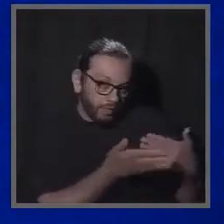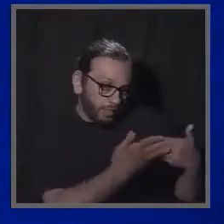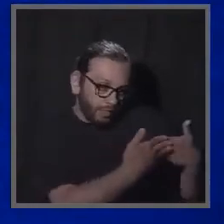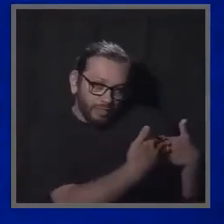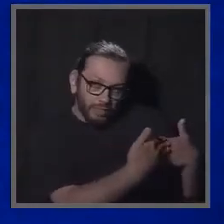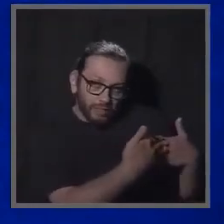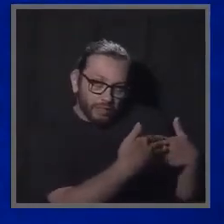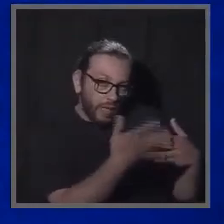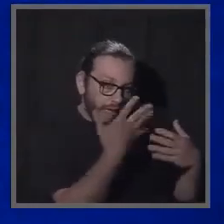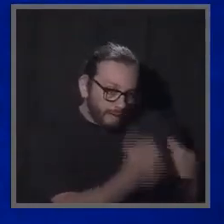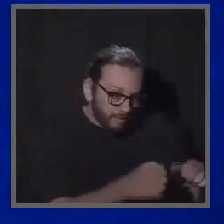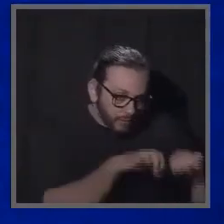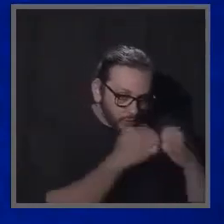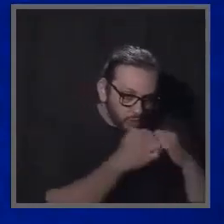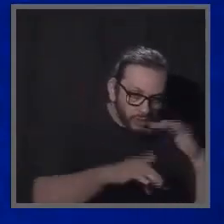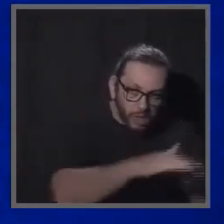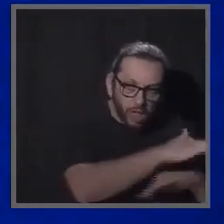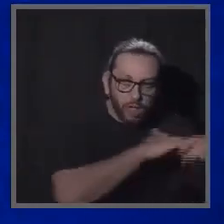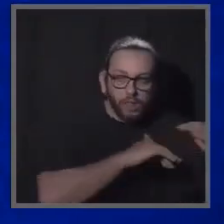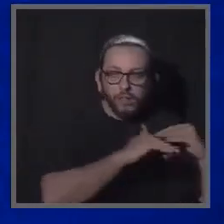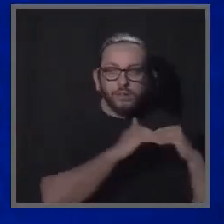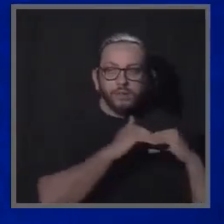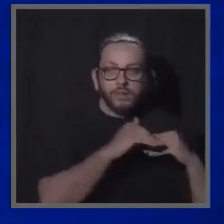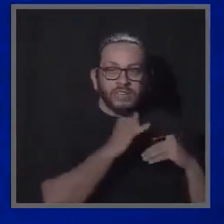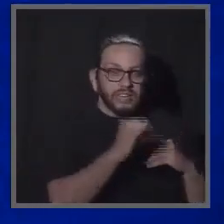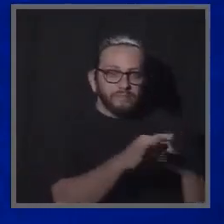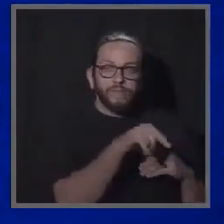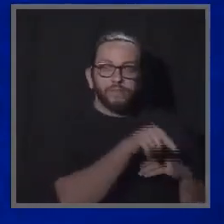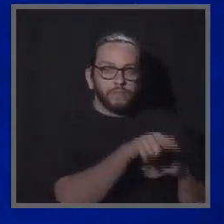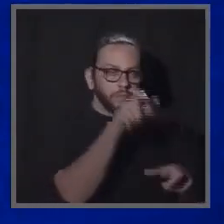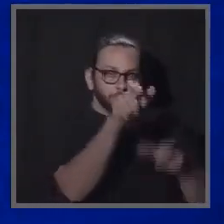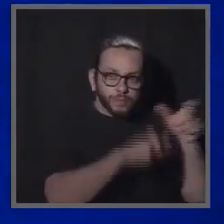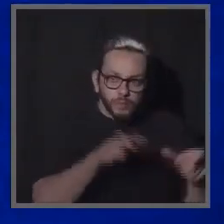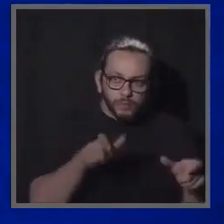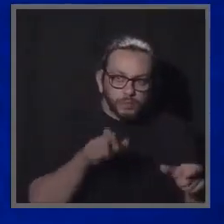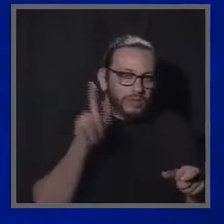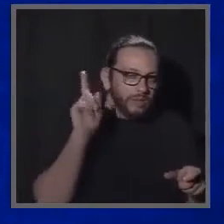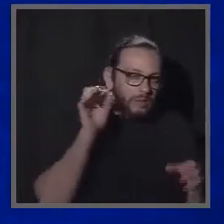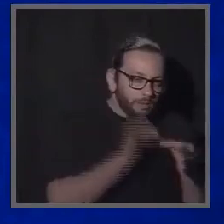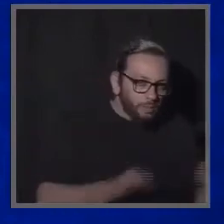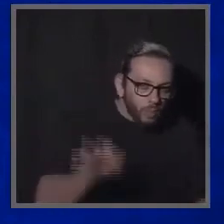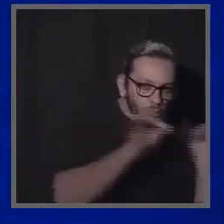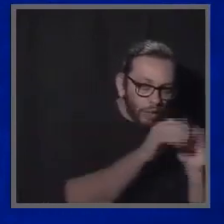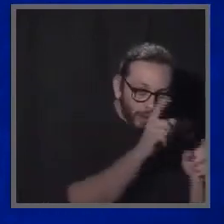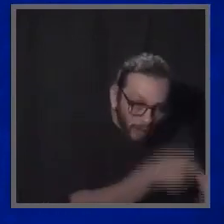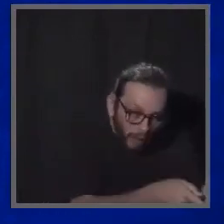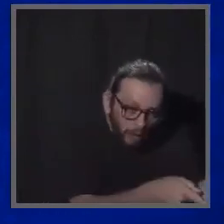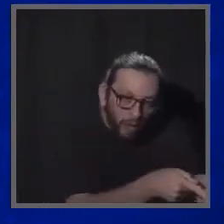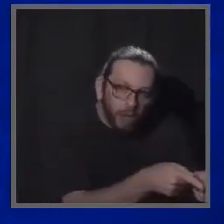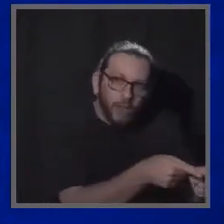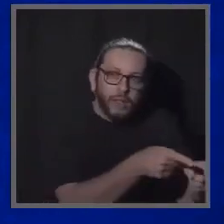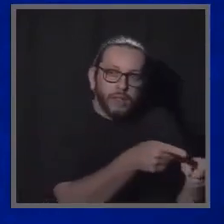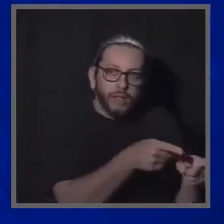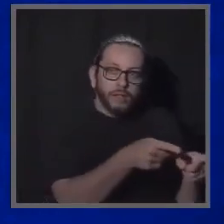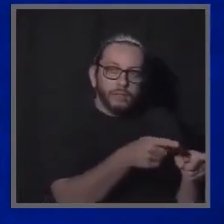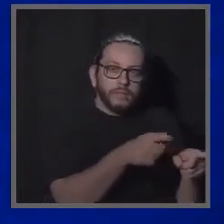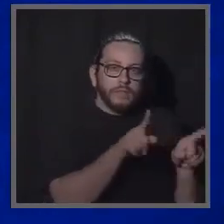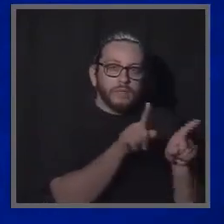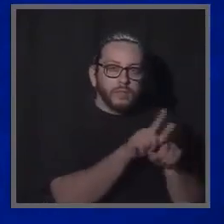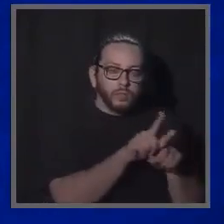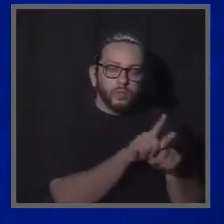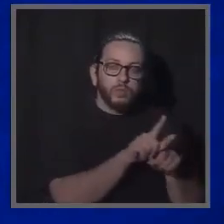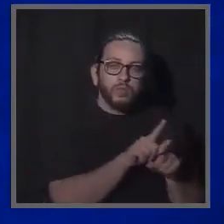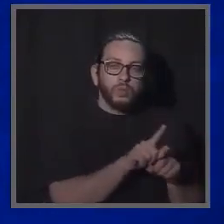society, if they are really relevant, and that they need to go